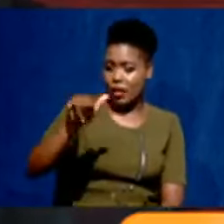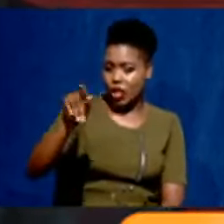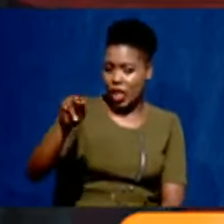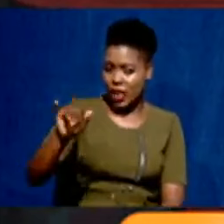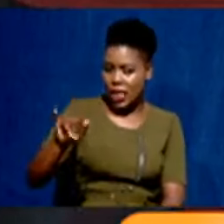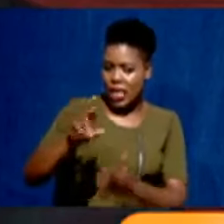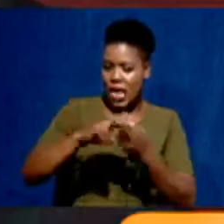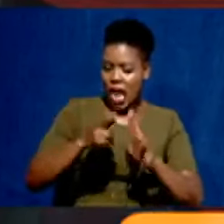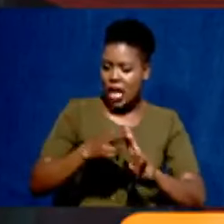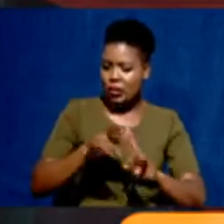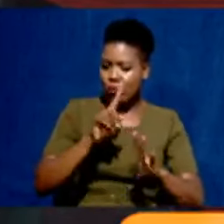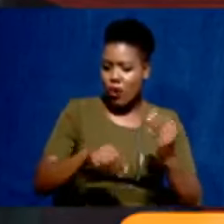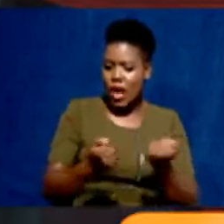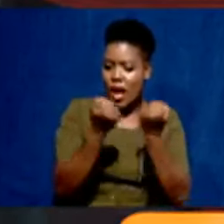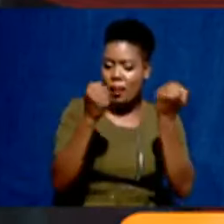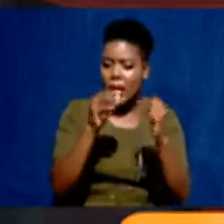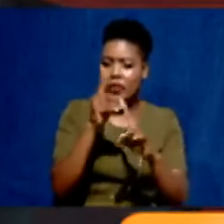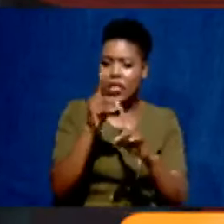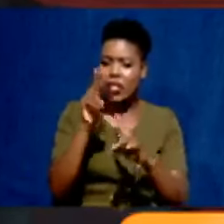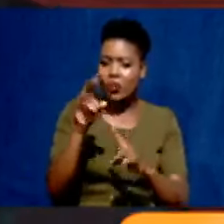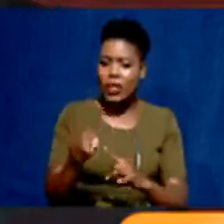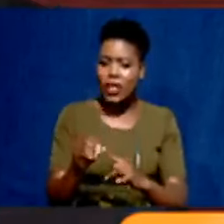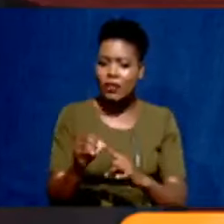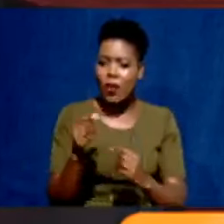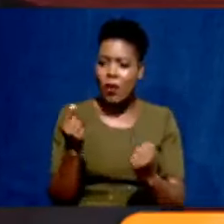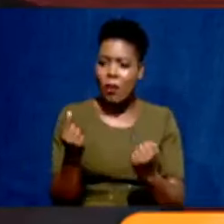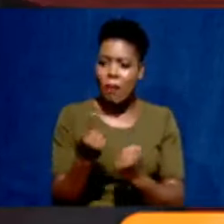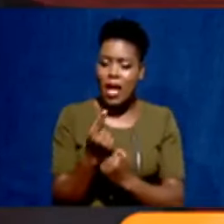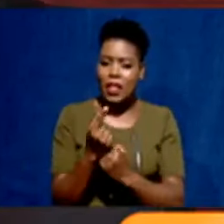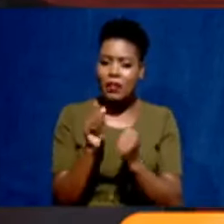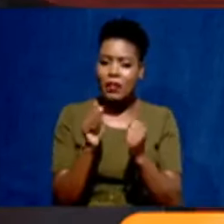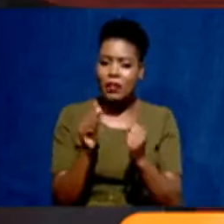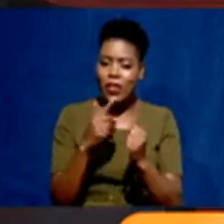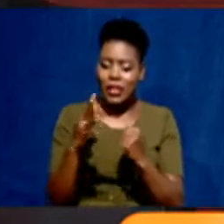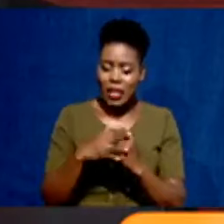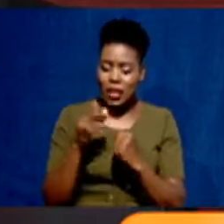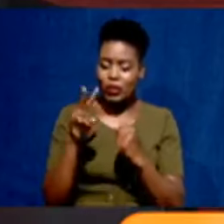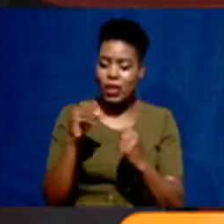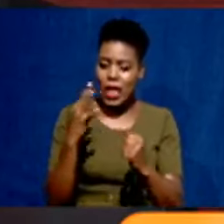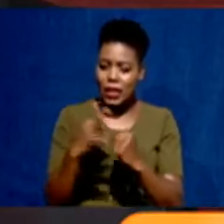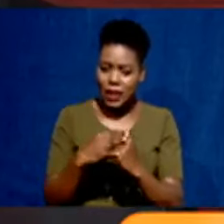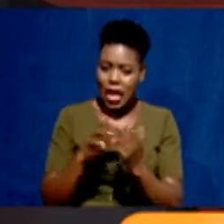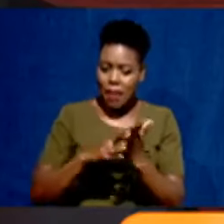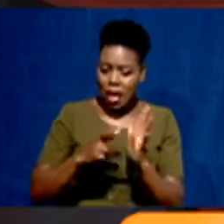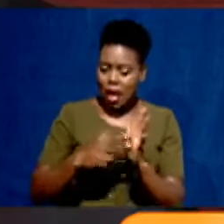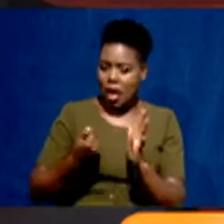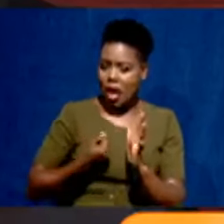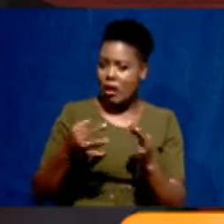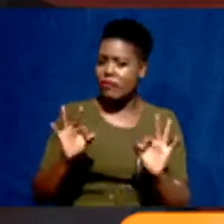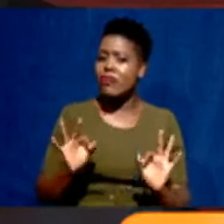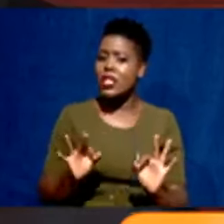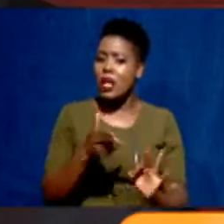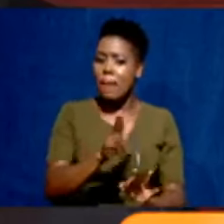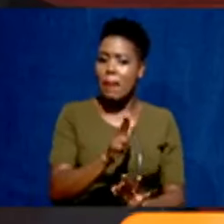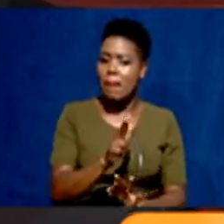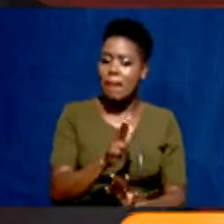relates to the events of 20th of September 2018, and that is the shooting